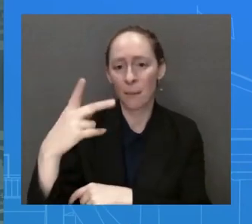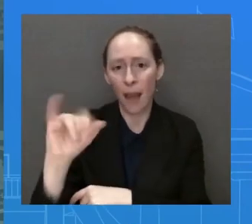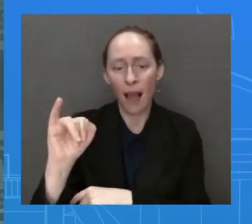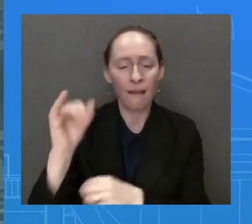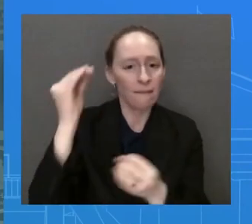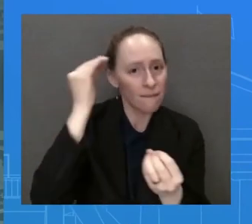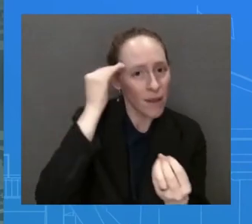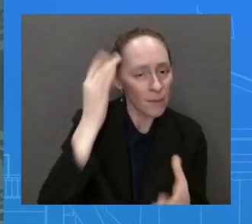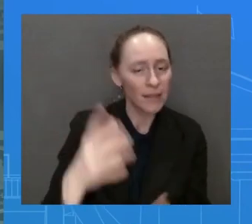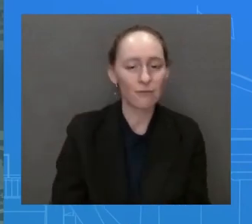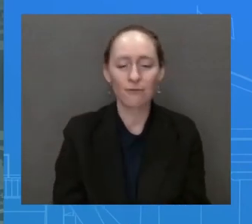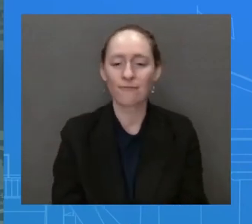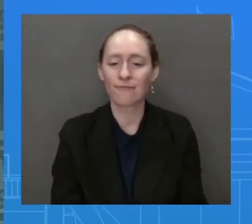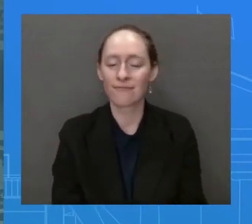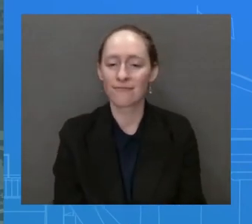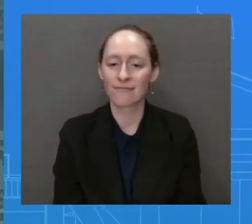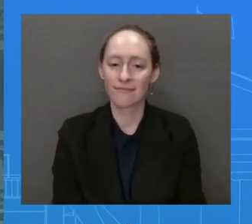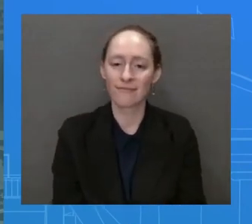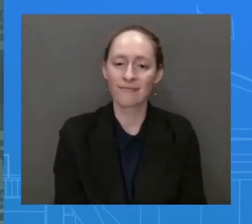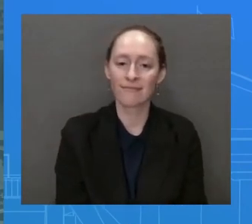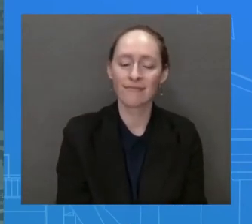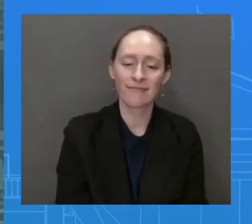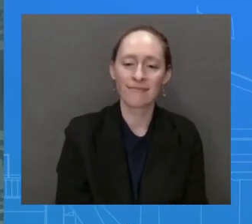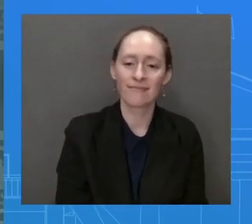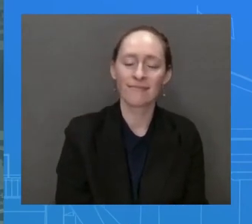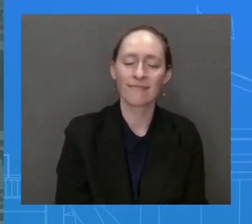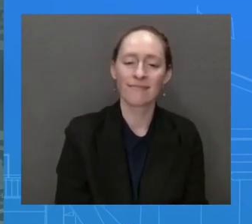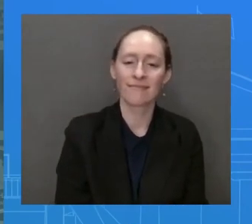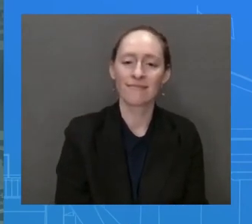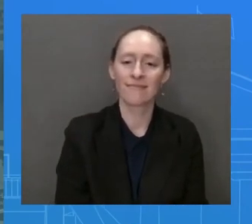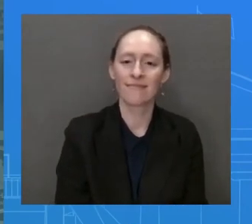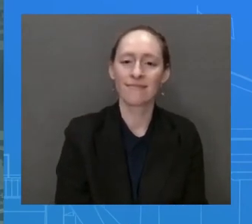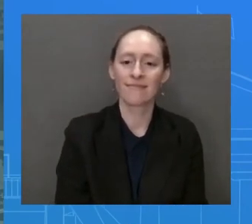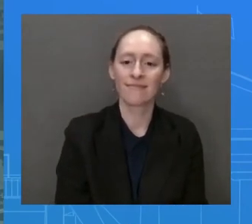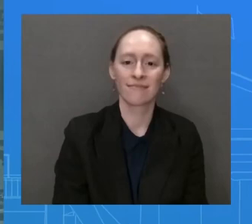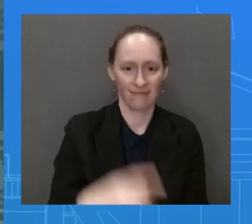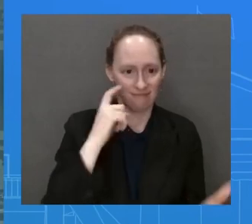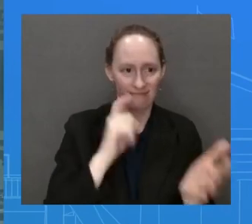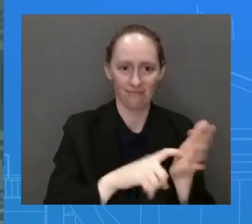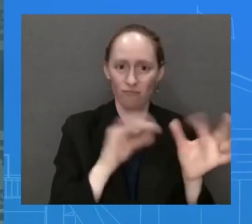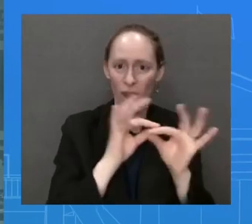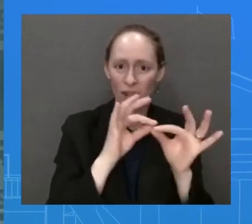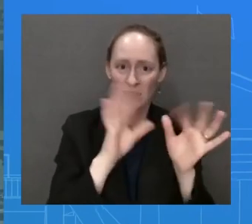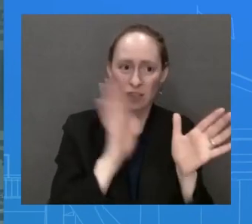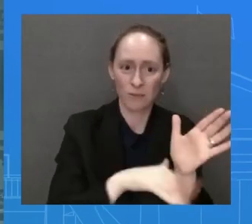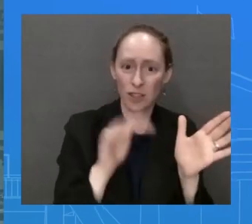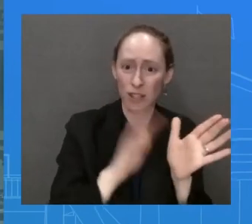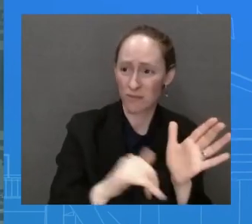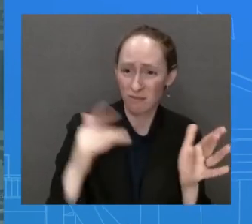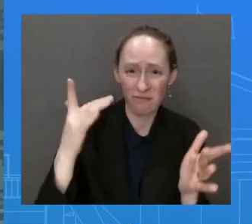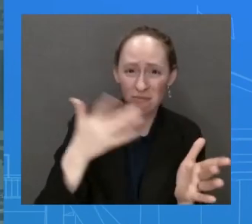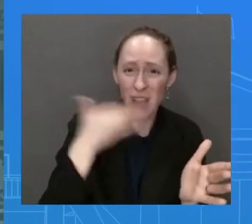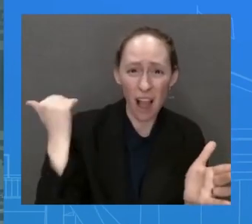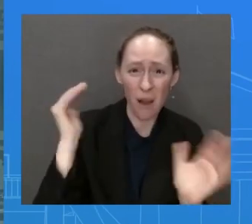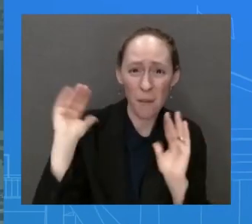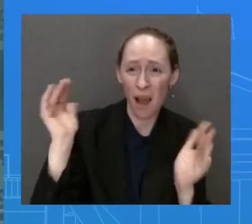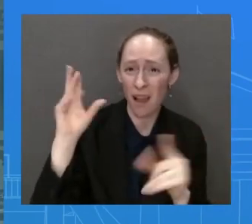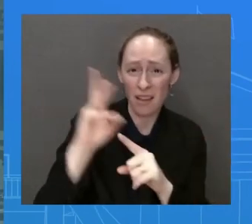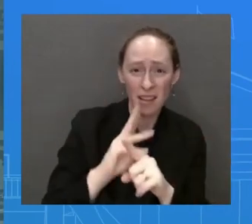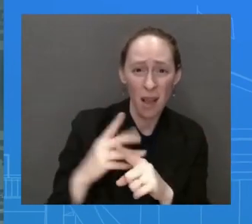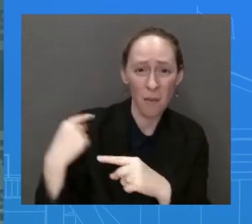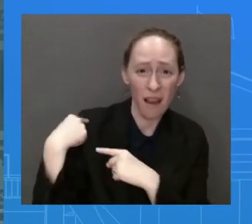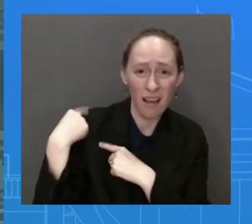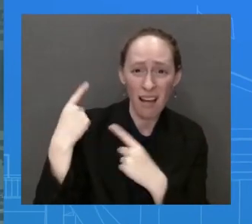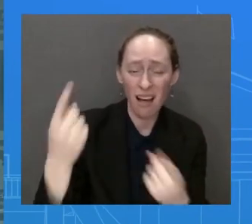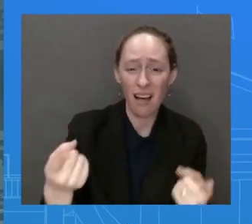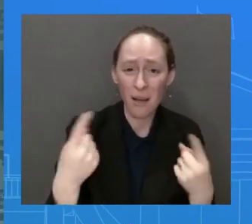see inflation go down in six months, and how we're seeing record low unemployment in 50 years. That is